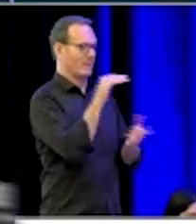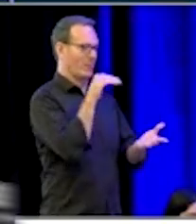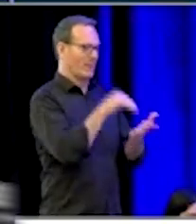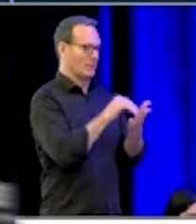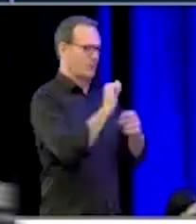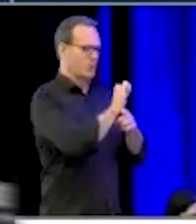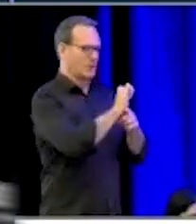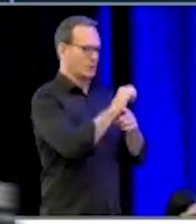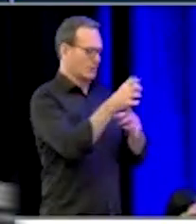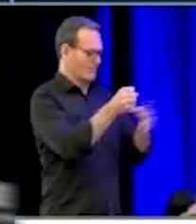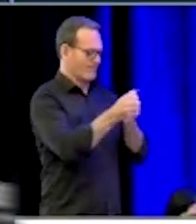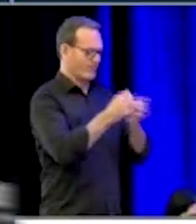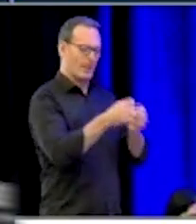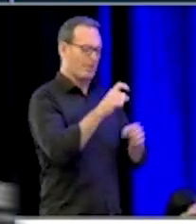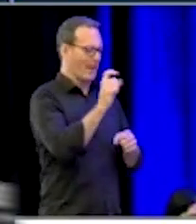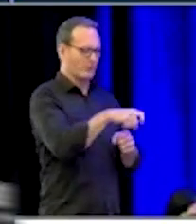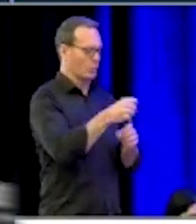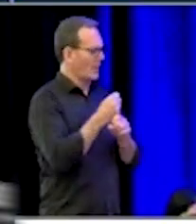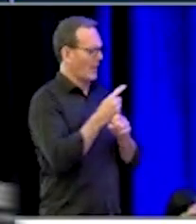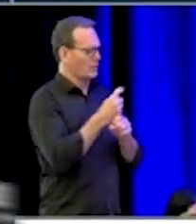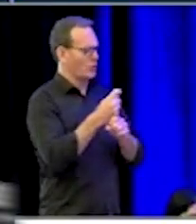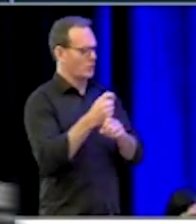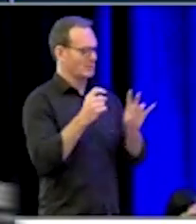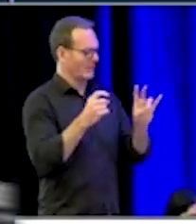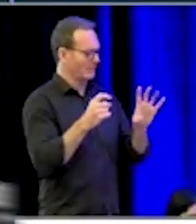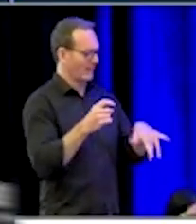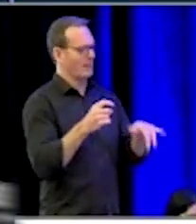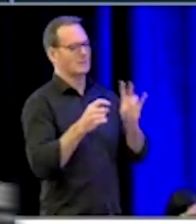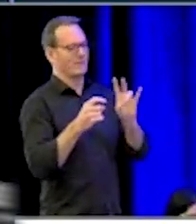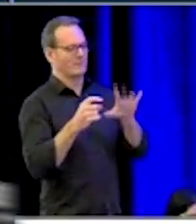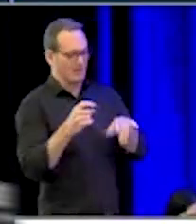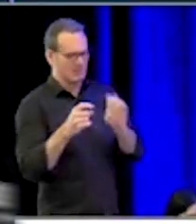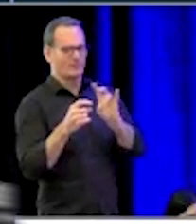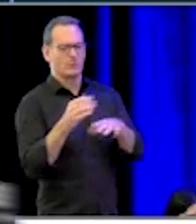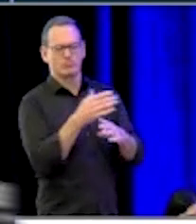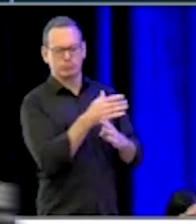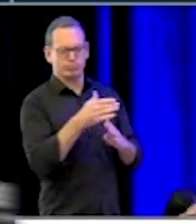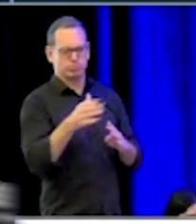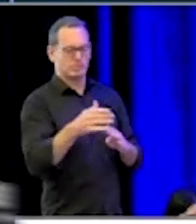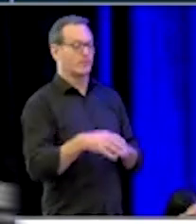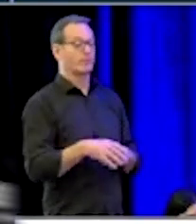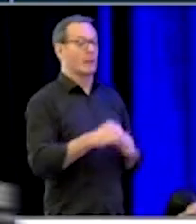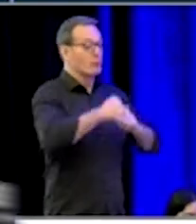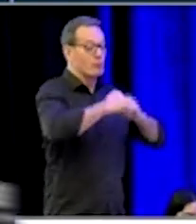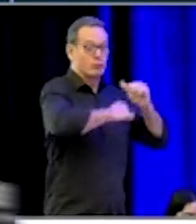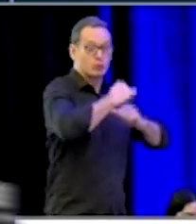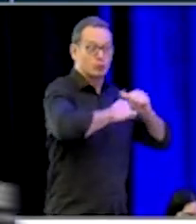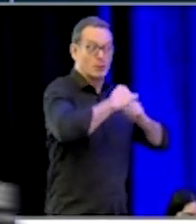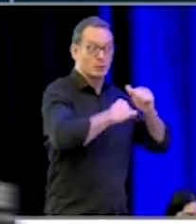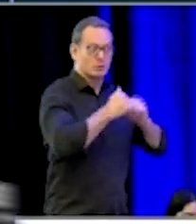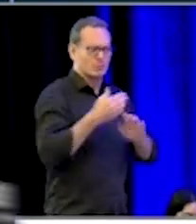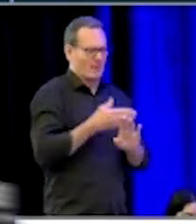The construction industry alone will need, by 2030,